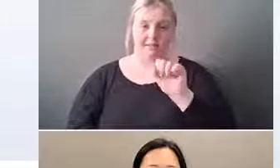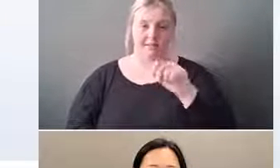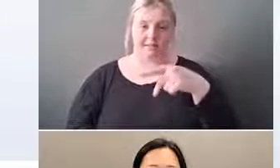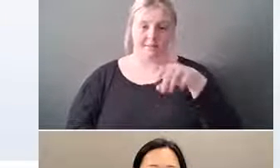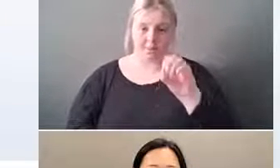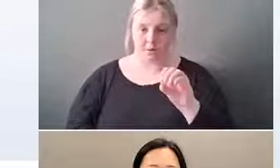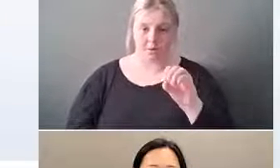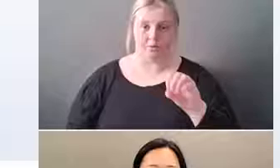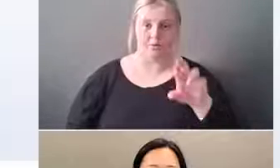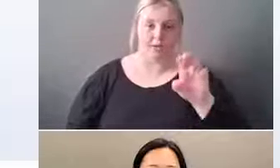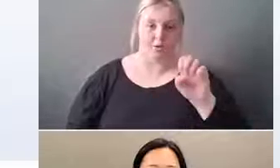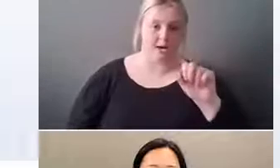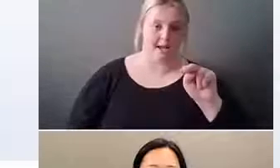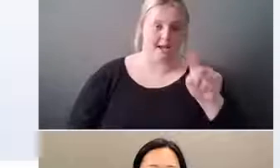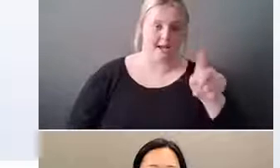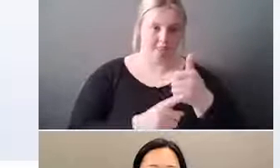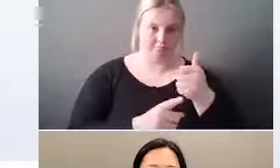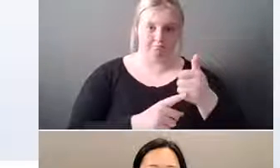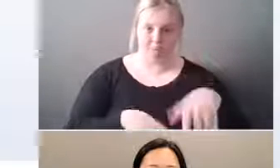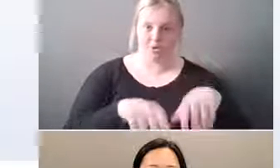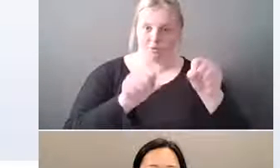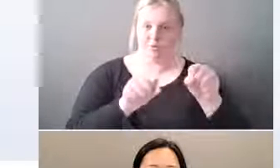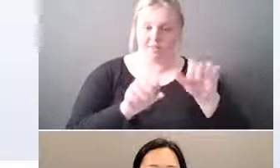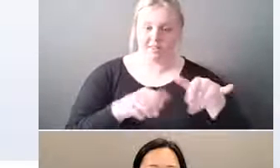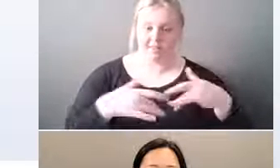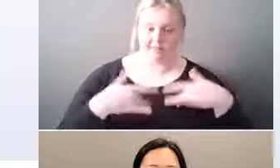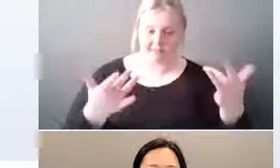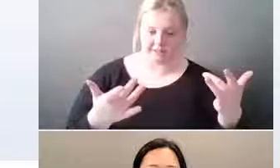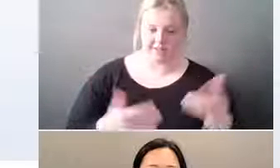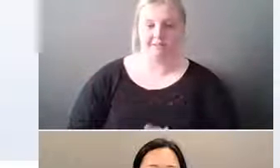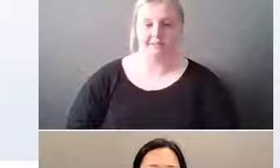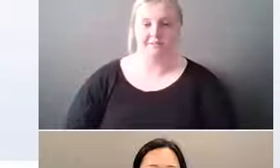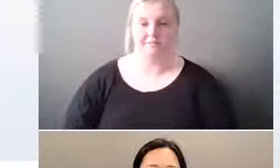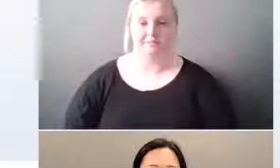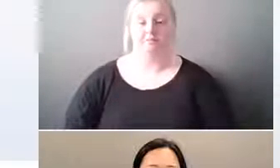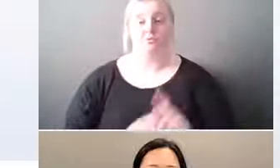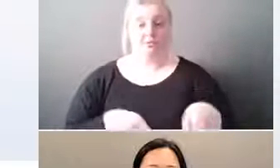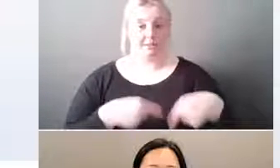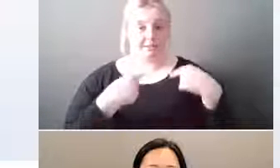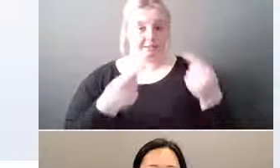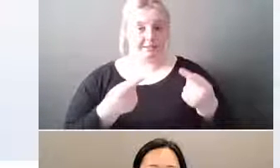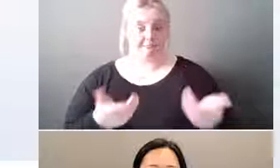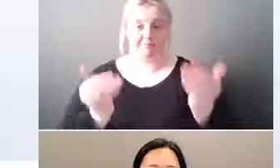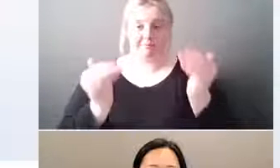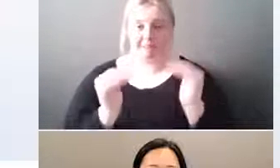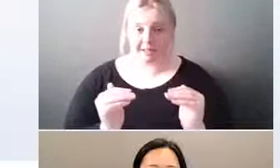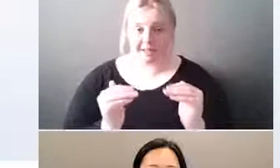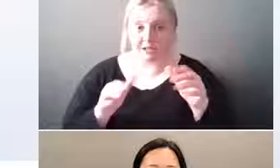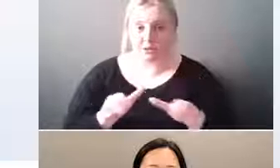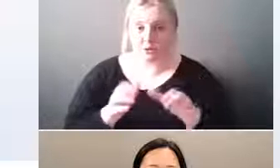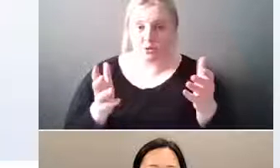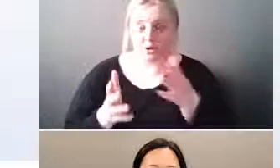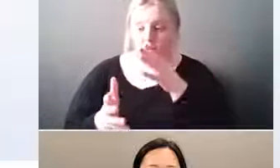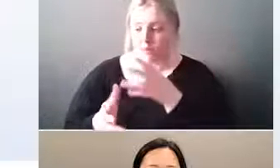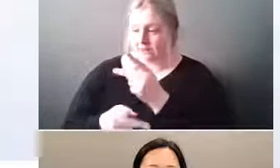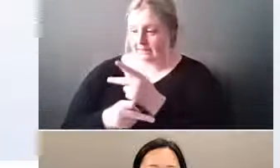it. And since then, the next phase of the project is that we're going to be taking the toolkit itself and going